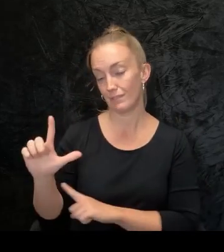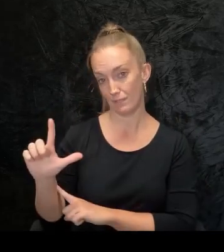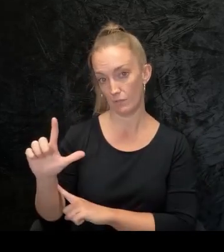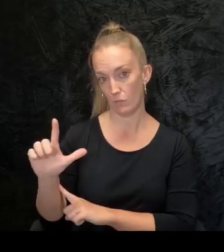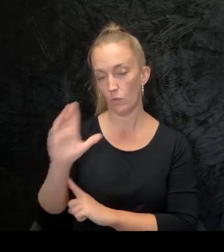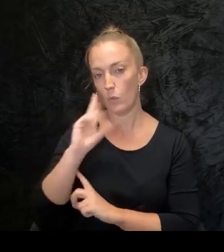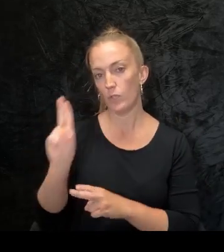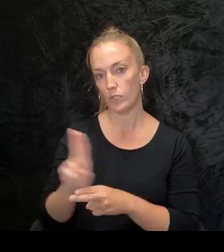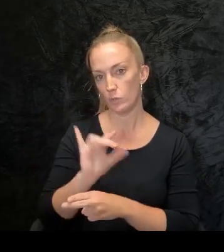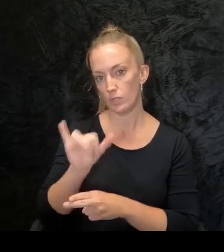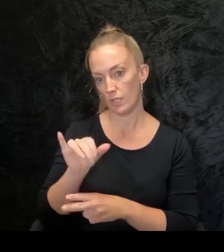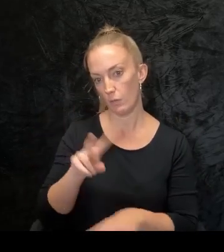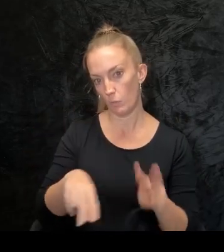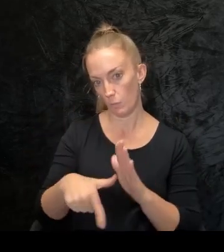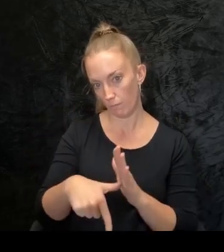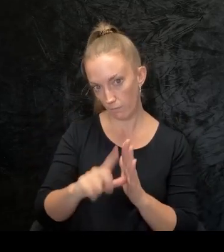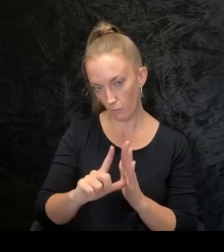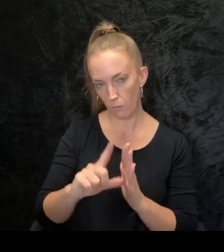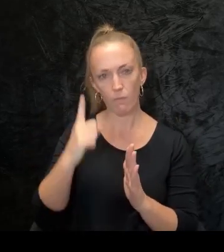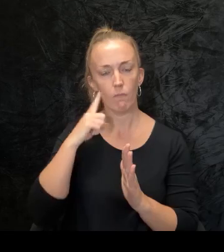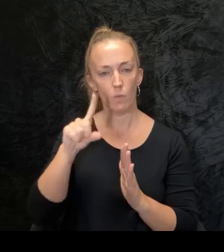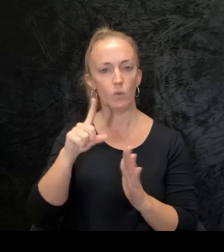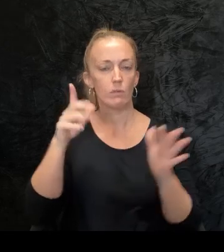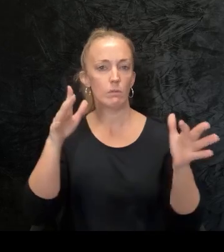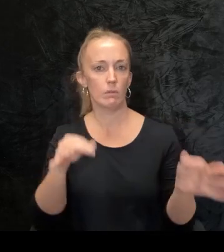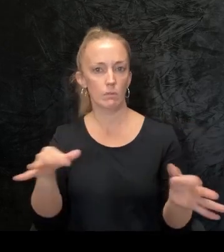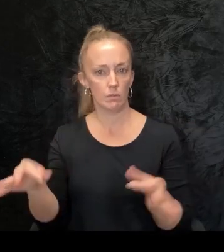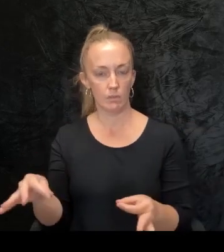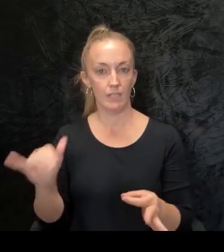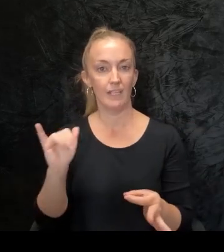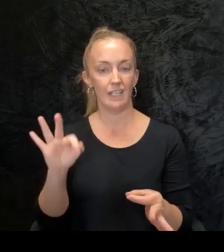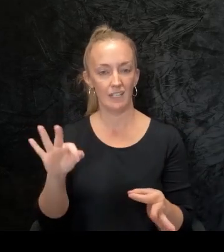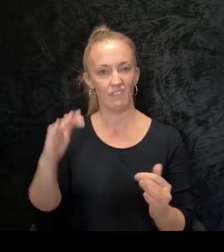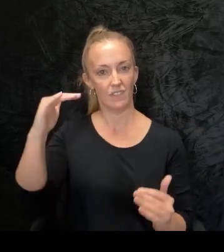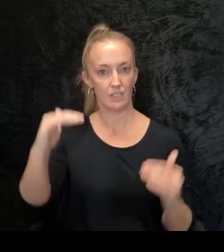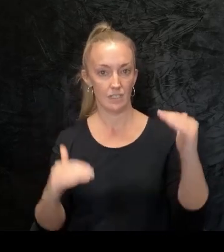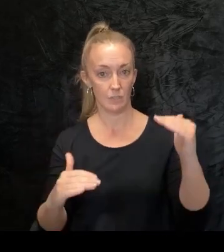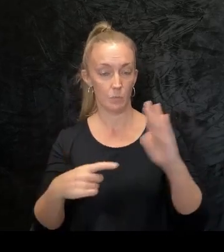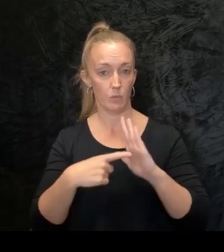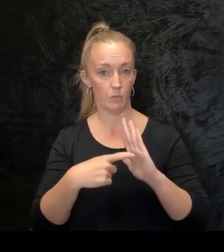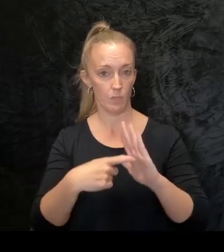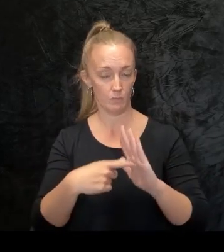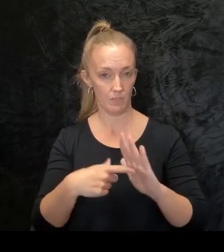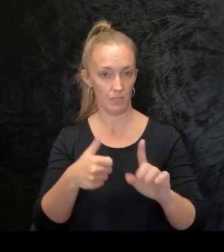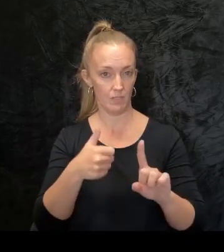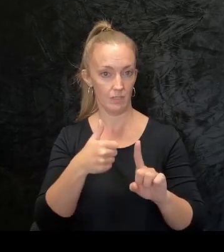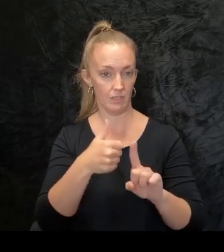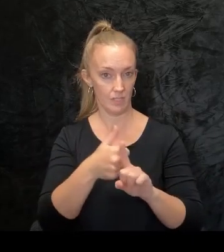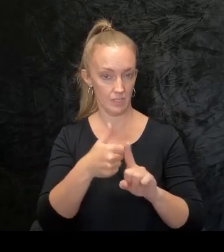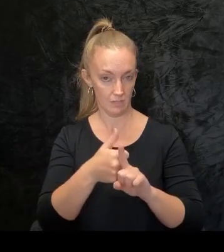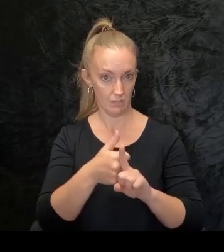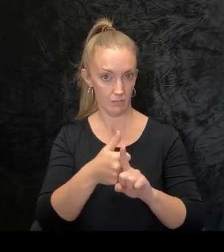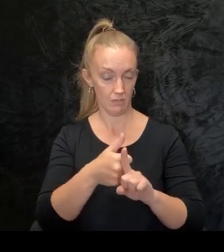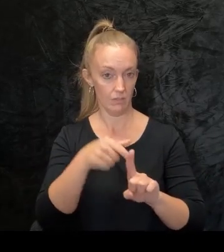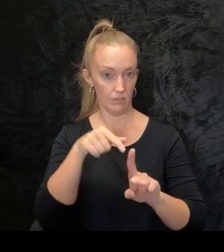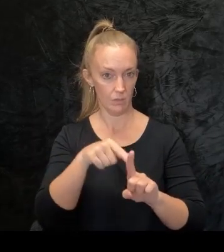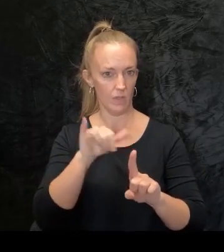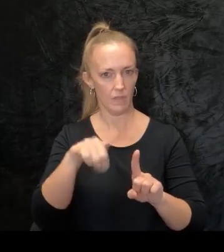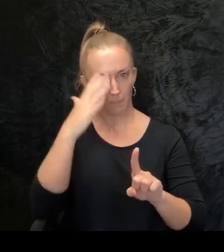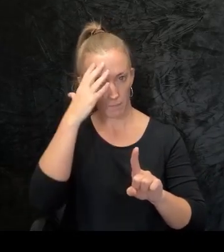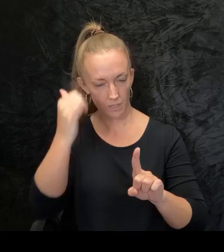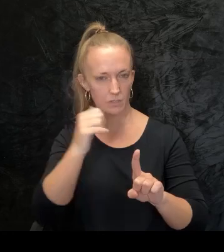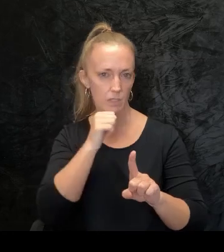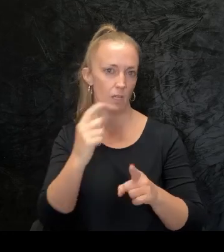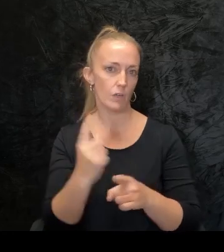this review to determine if the disproportionate representation identified was due to